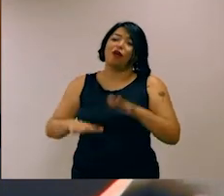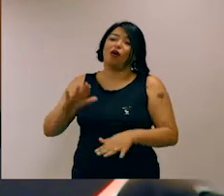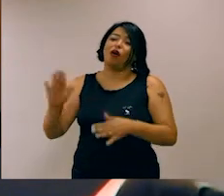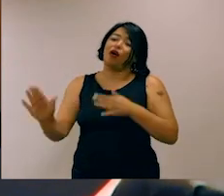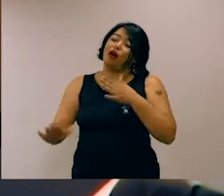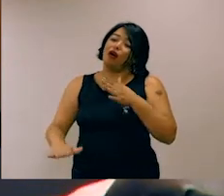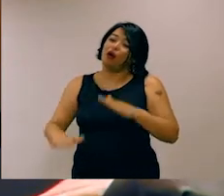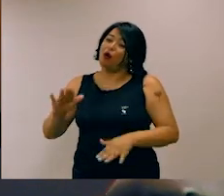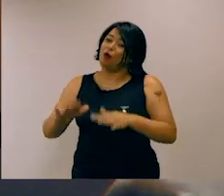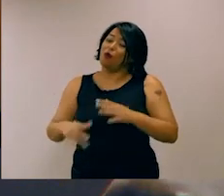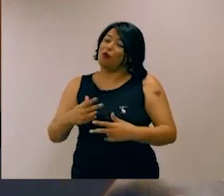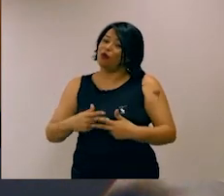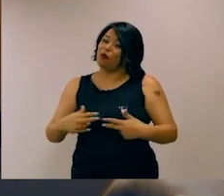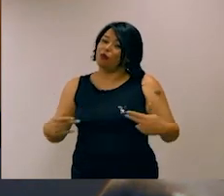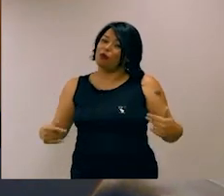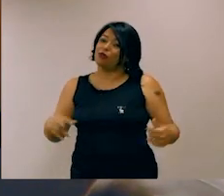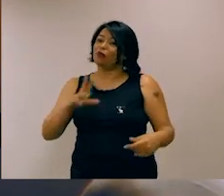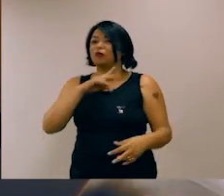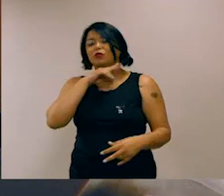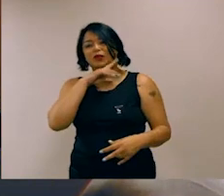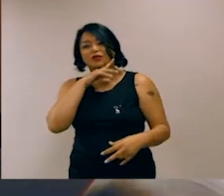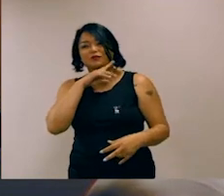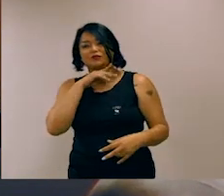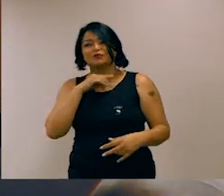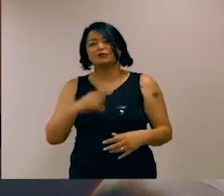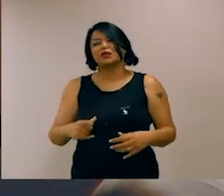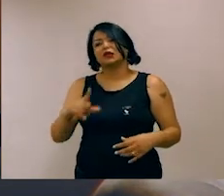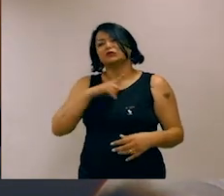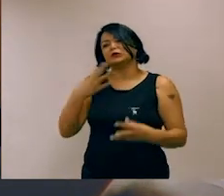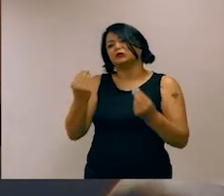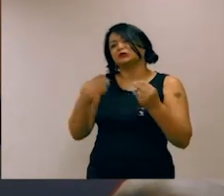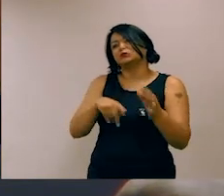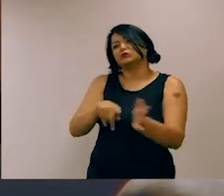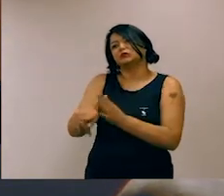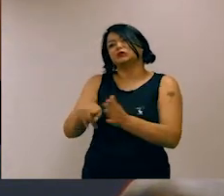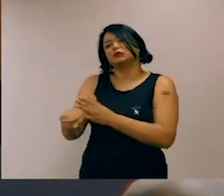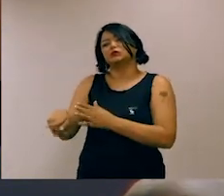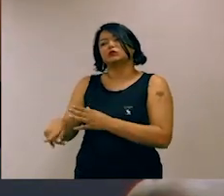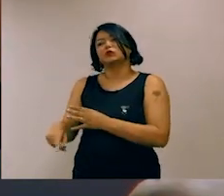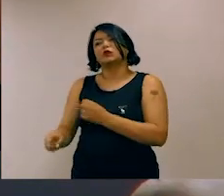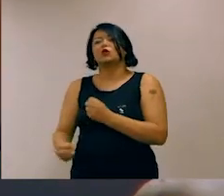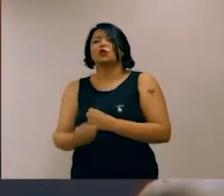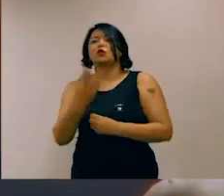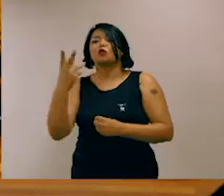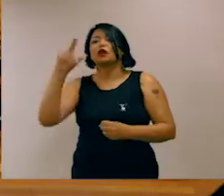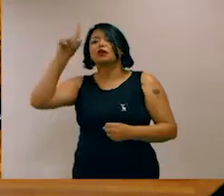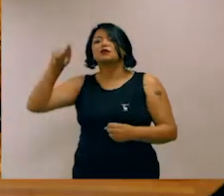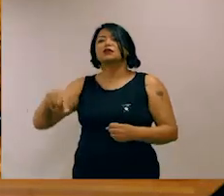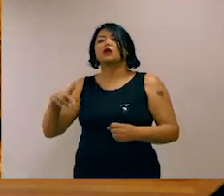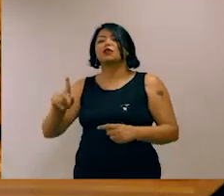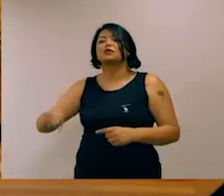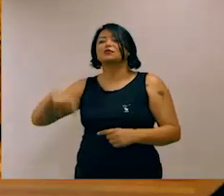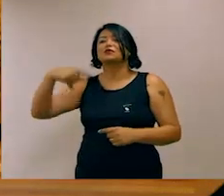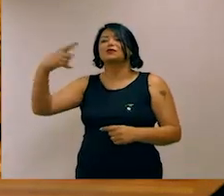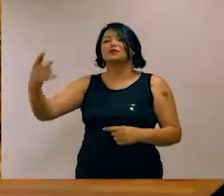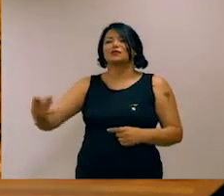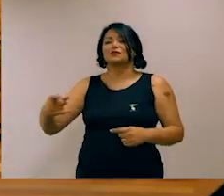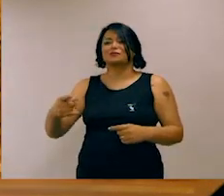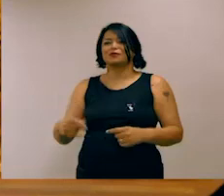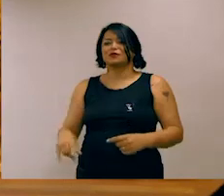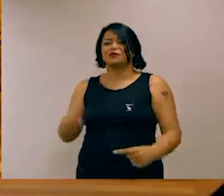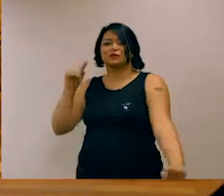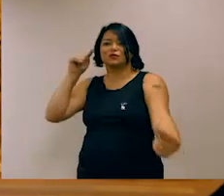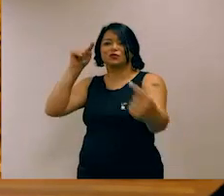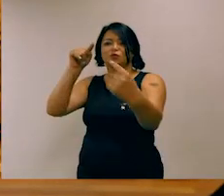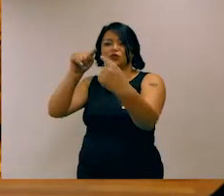next frontier for the application of behavioral economics in government? How to overcome the obstacles? Okay, so if we think about